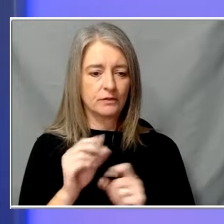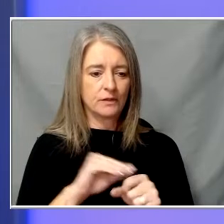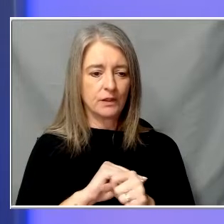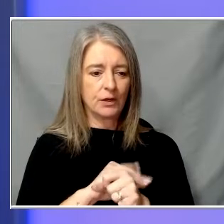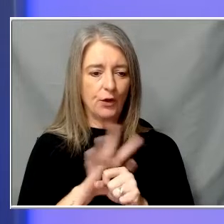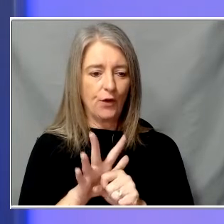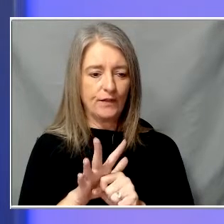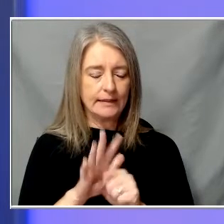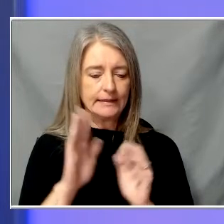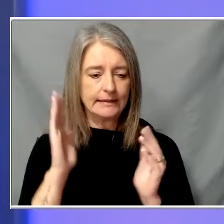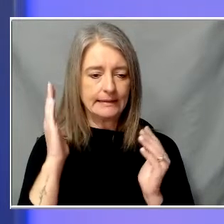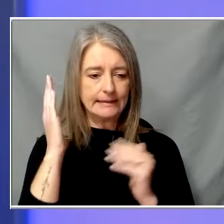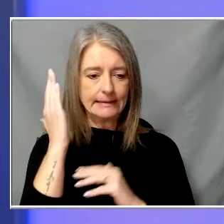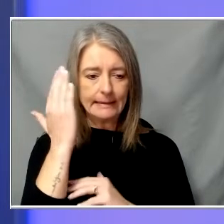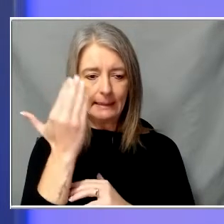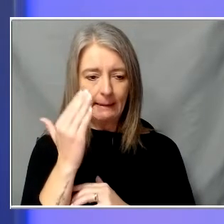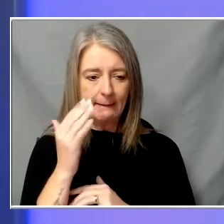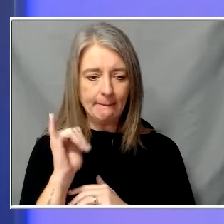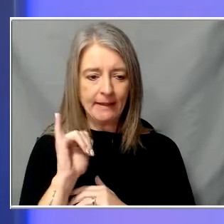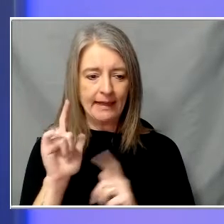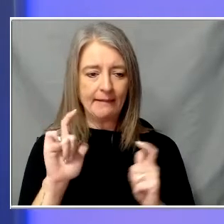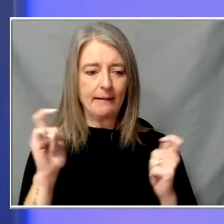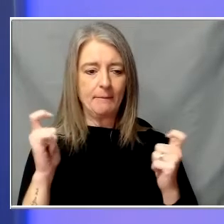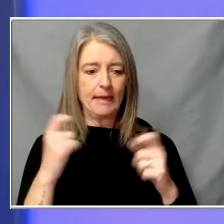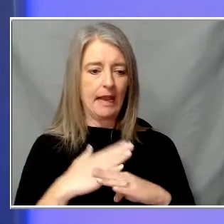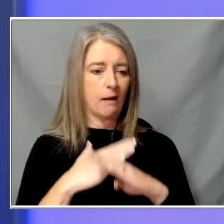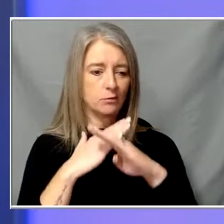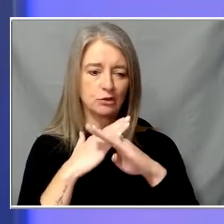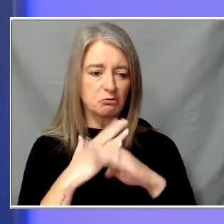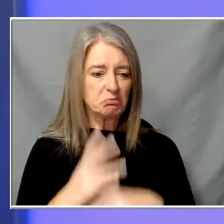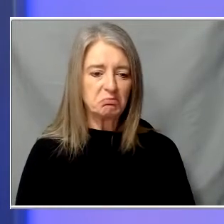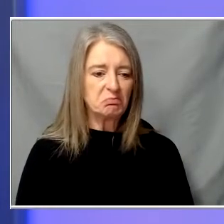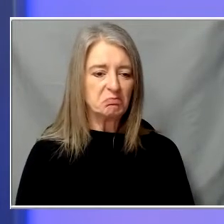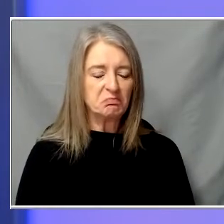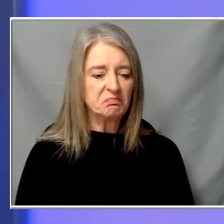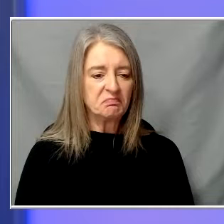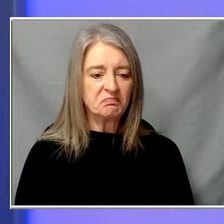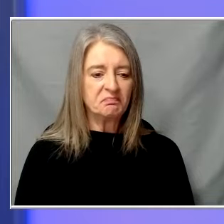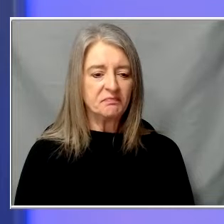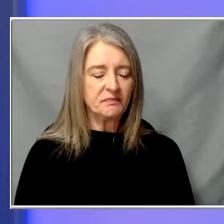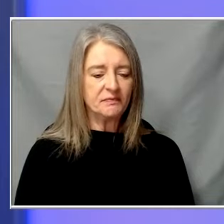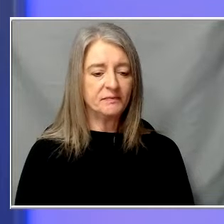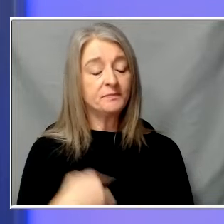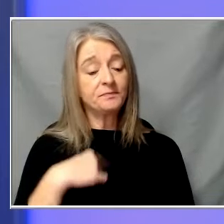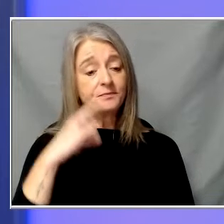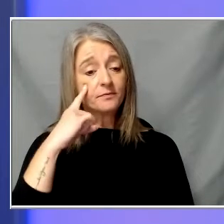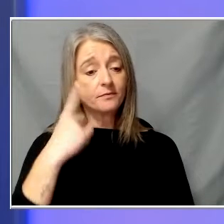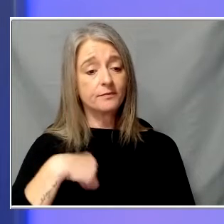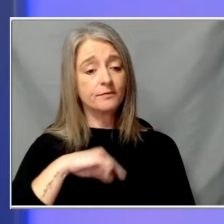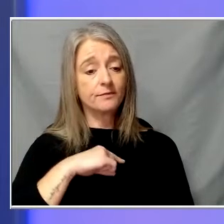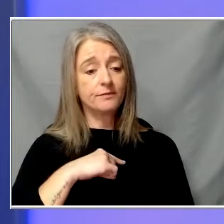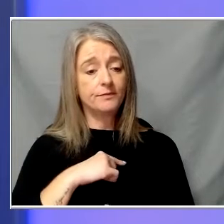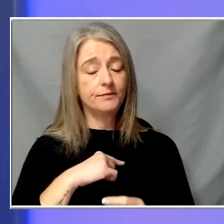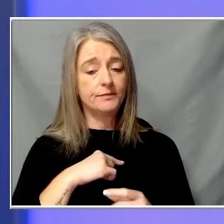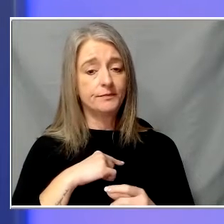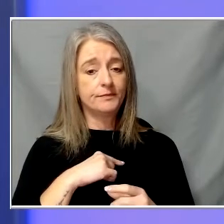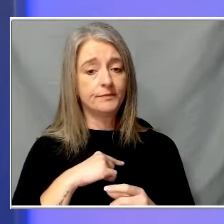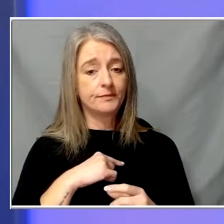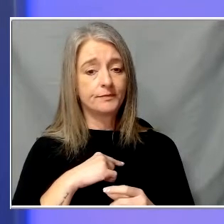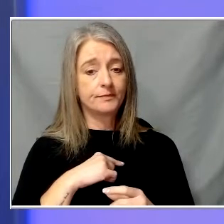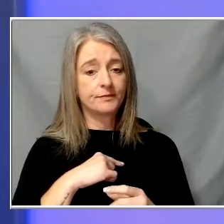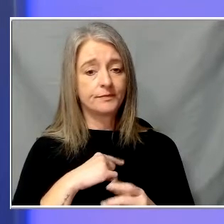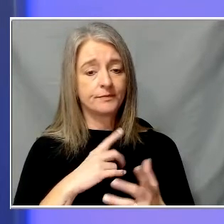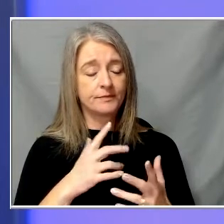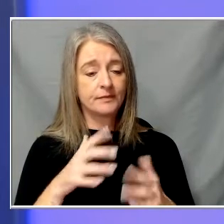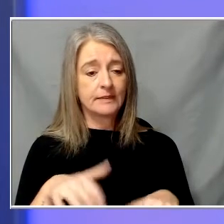like it's that big of an obstacle. So I think that we take it, we take it